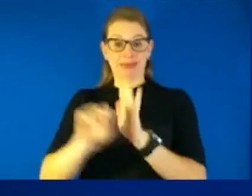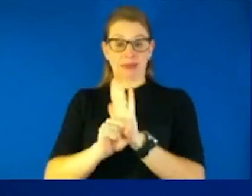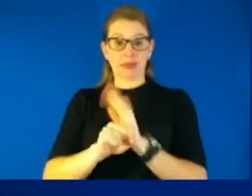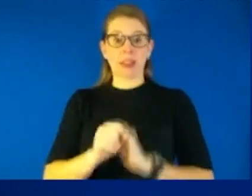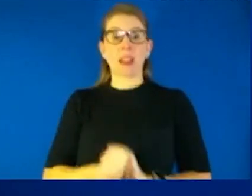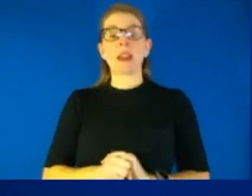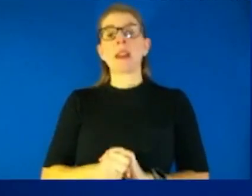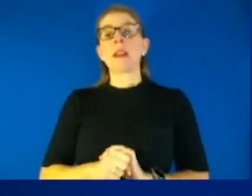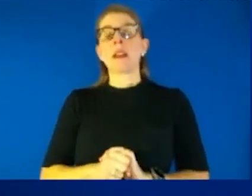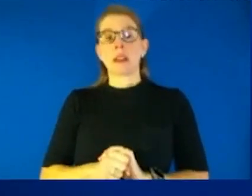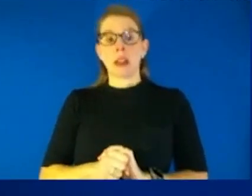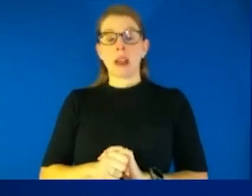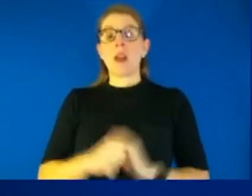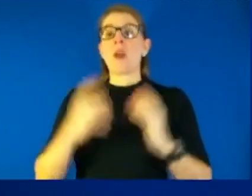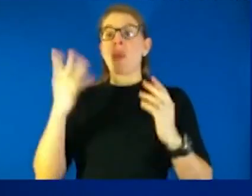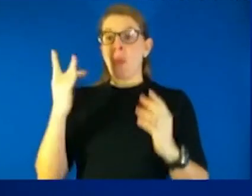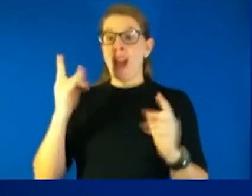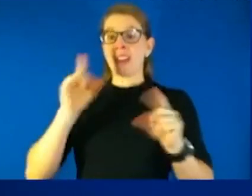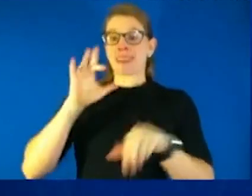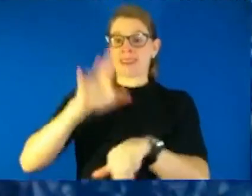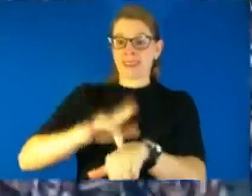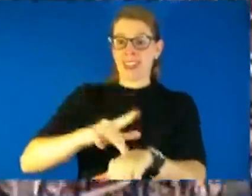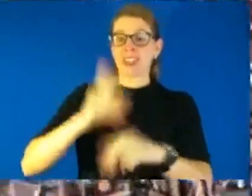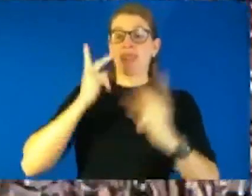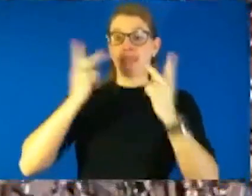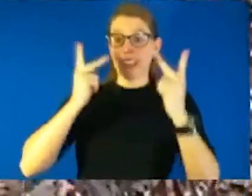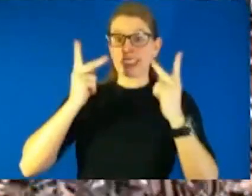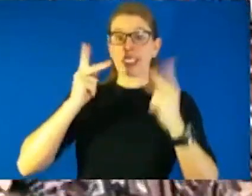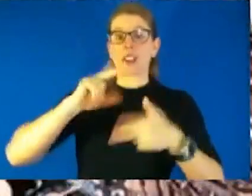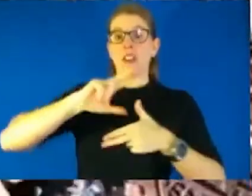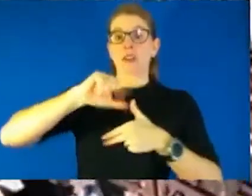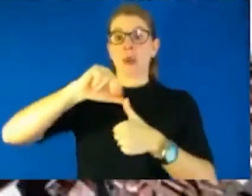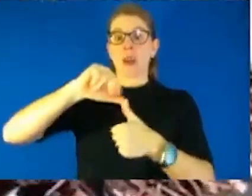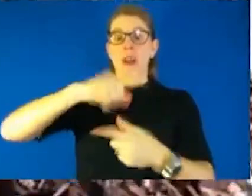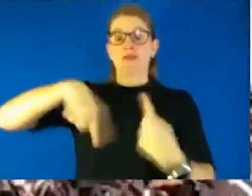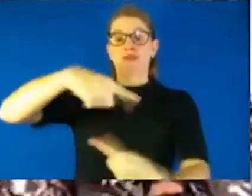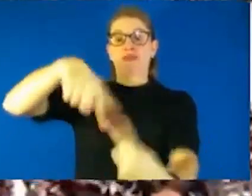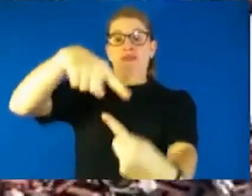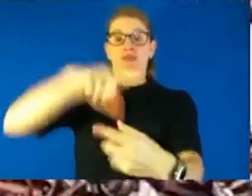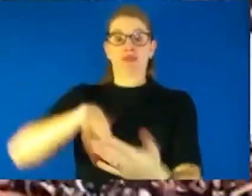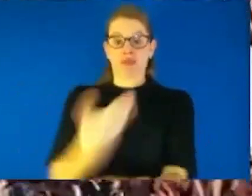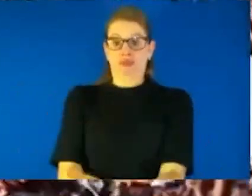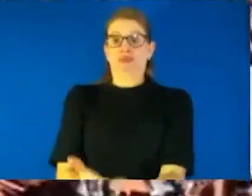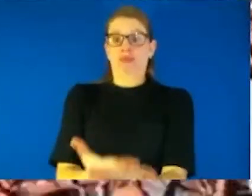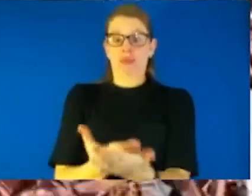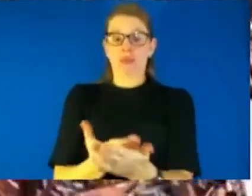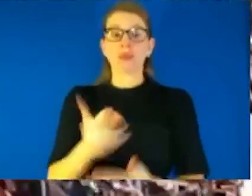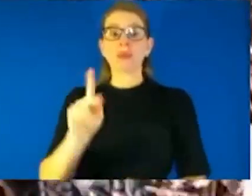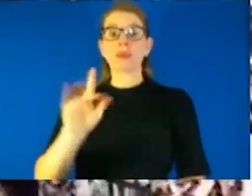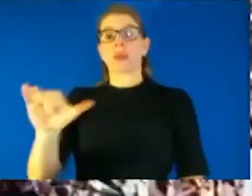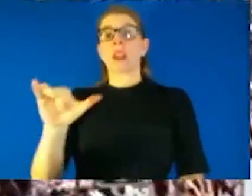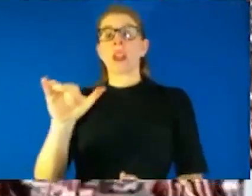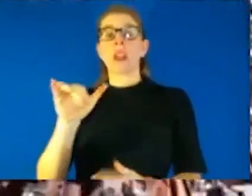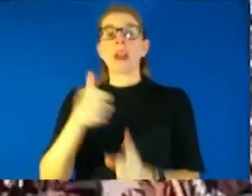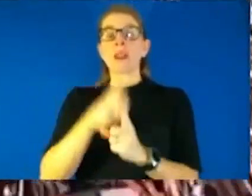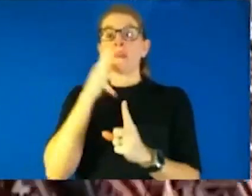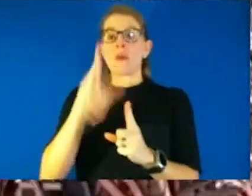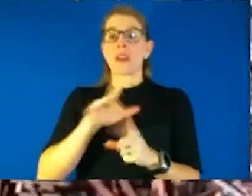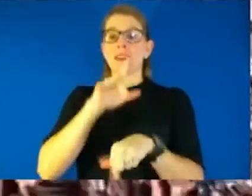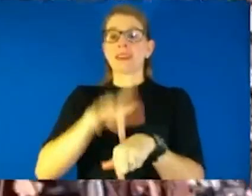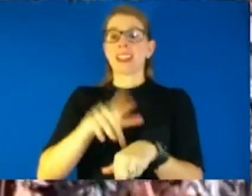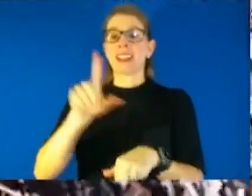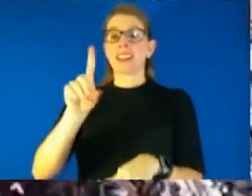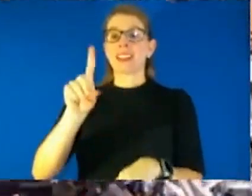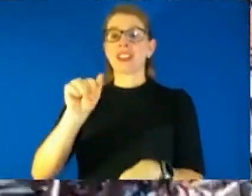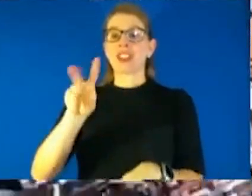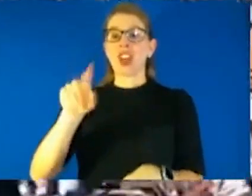after a massive tornado hit this past weekend. The president will visit Mayfield and Dawson Springs. Those are the hardest hit areas where